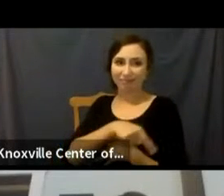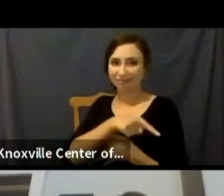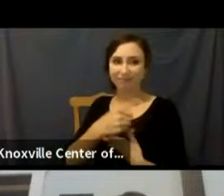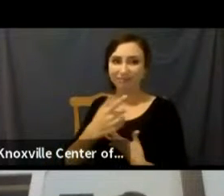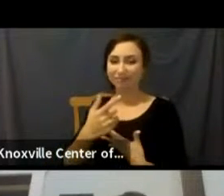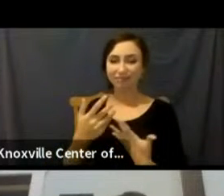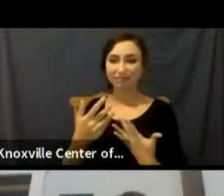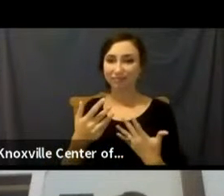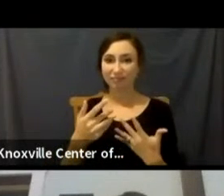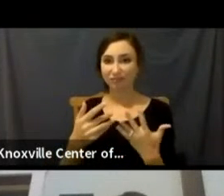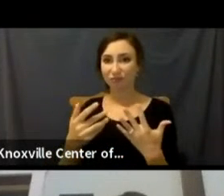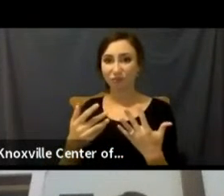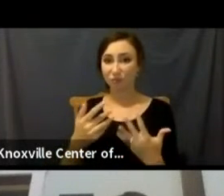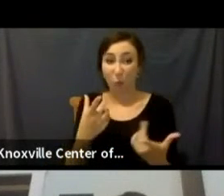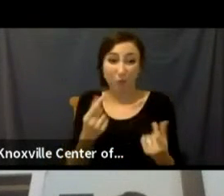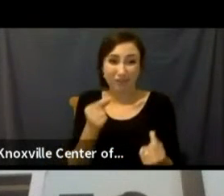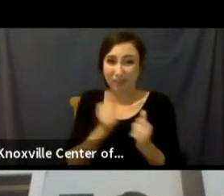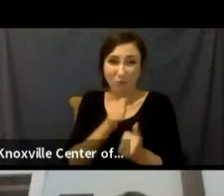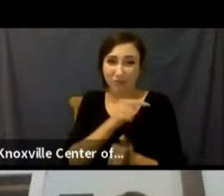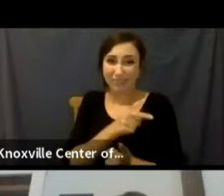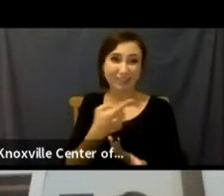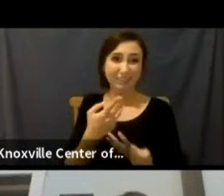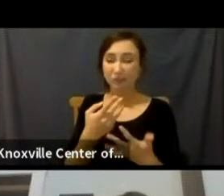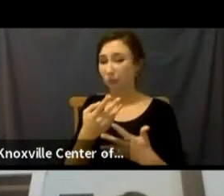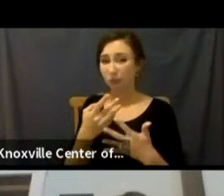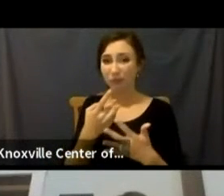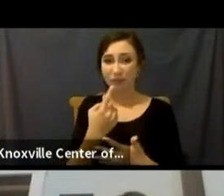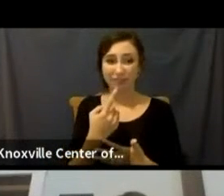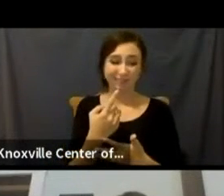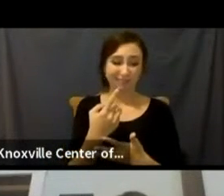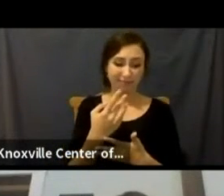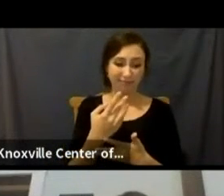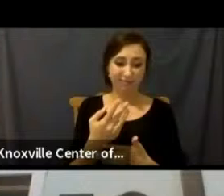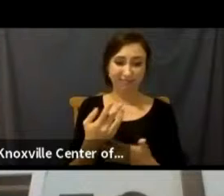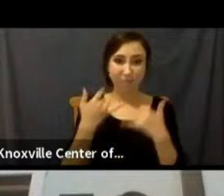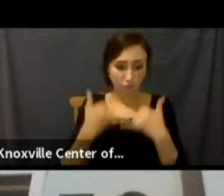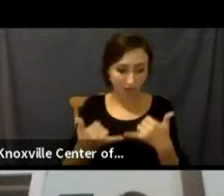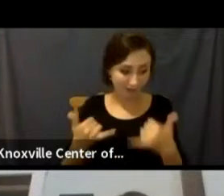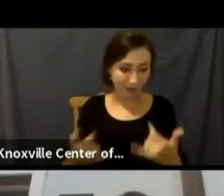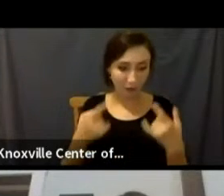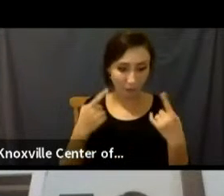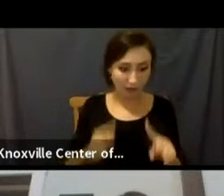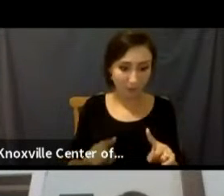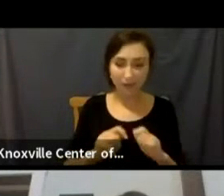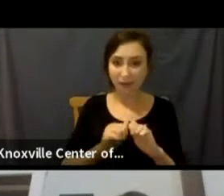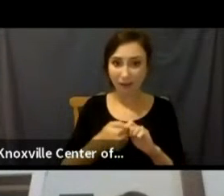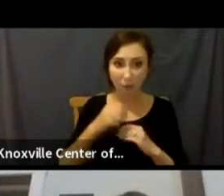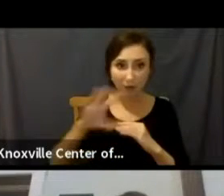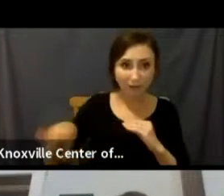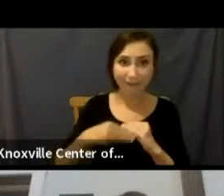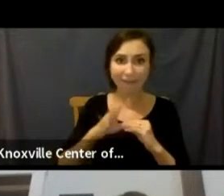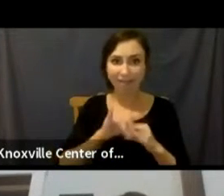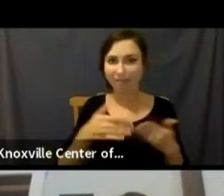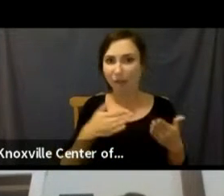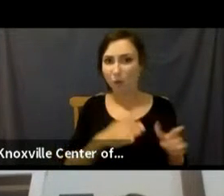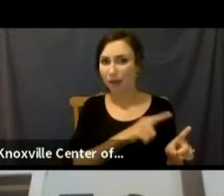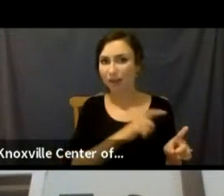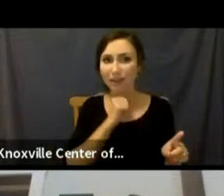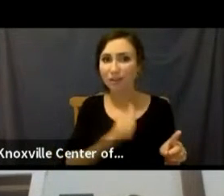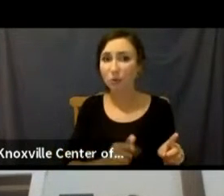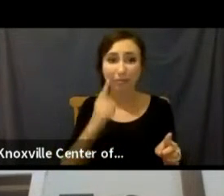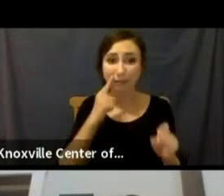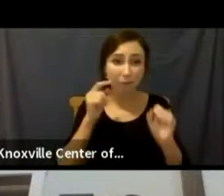took where we are right now, the only way if you were going to add anything was that way. I personally don't think we can